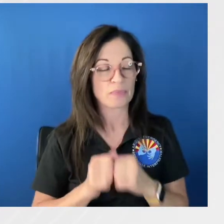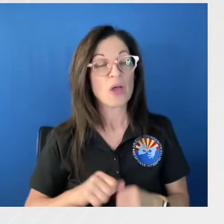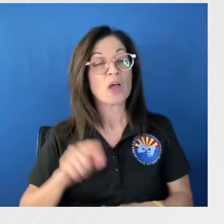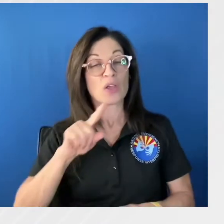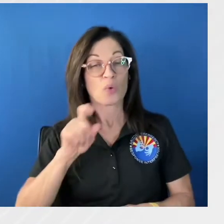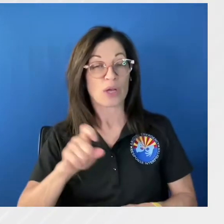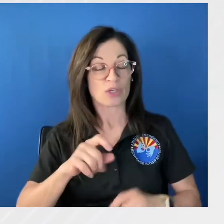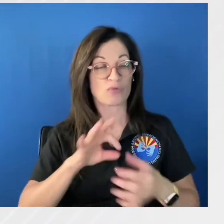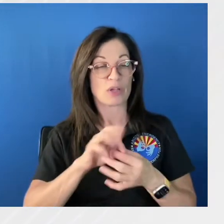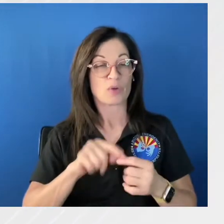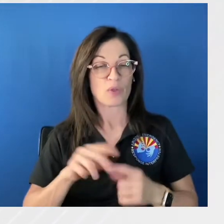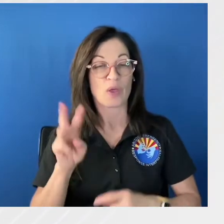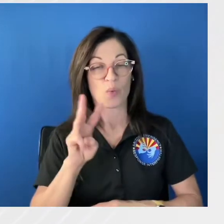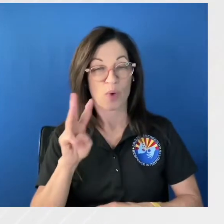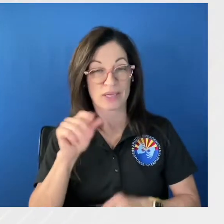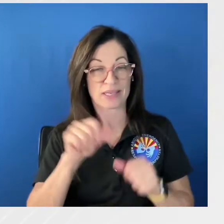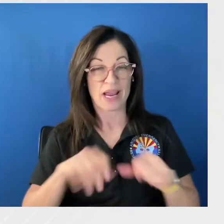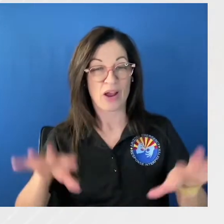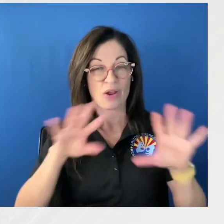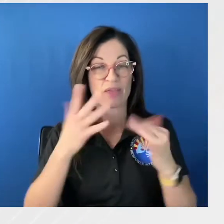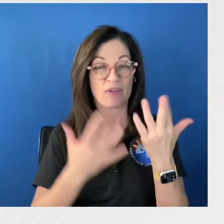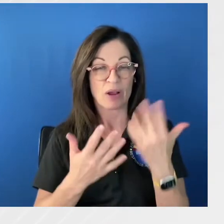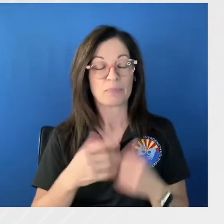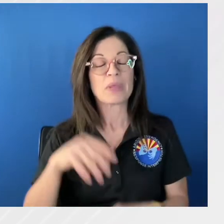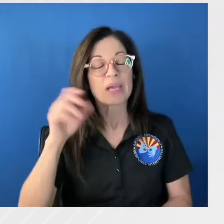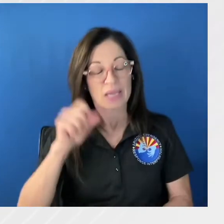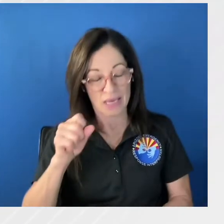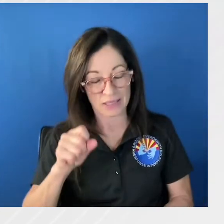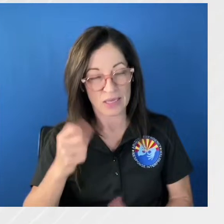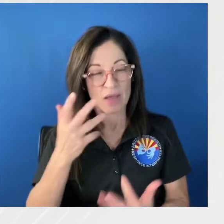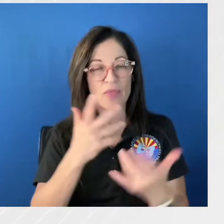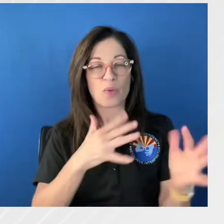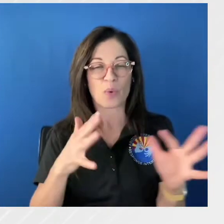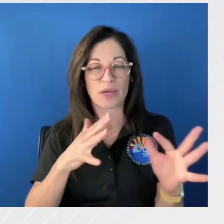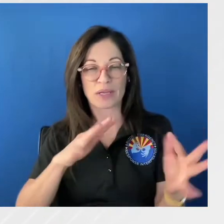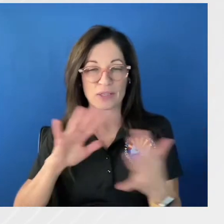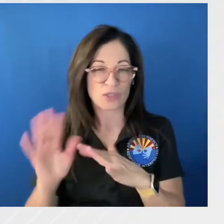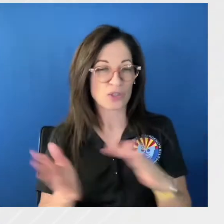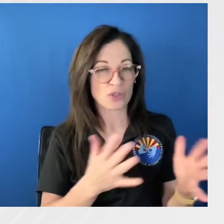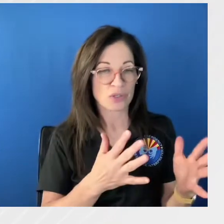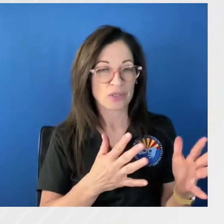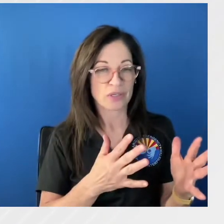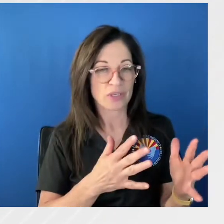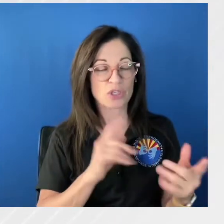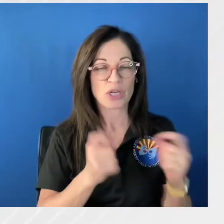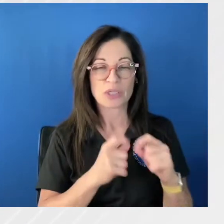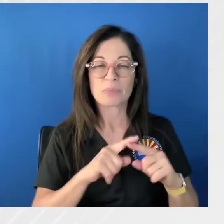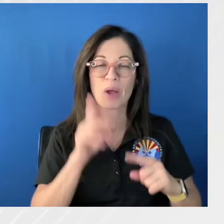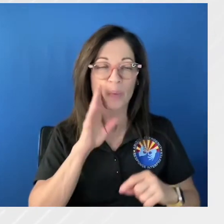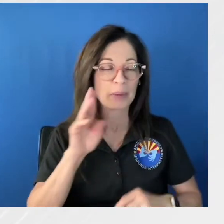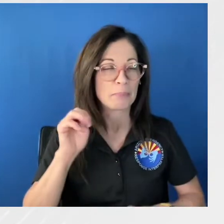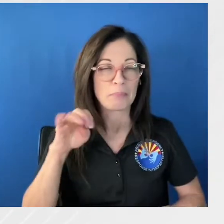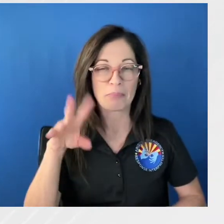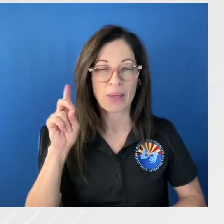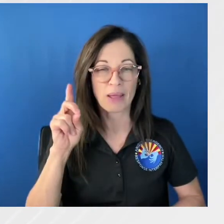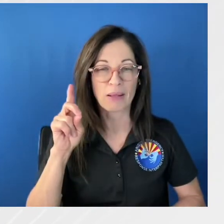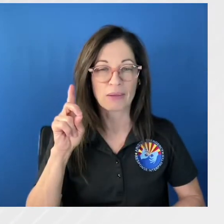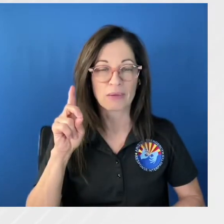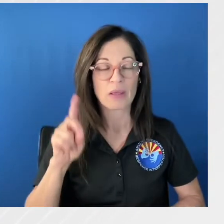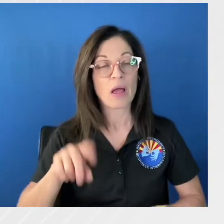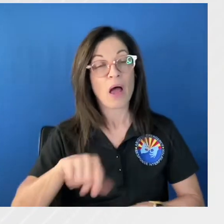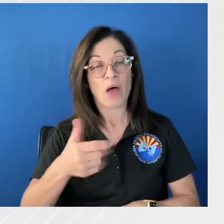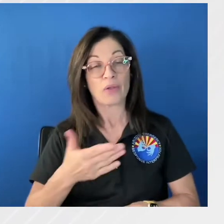fire. Yes, we already did a little bit of a wind shift, and that is true, but it's going to be mild. But the other thing that is in our